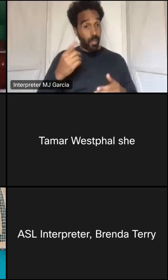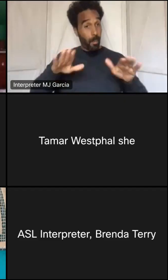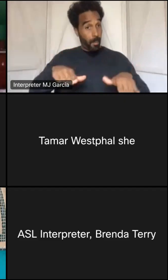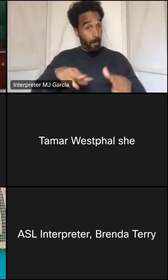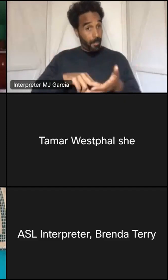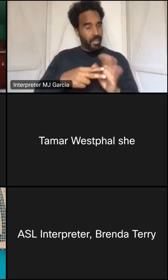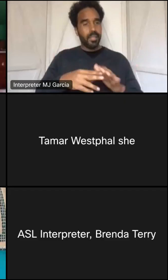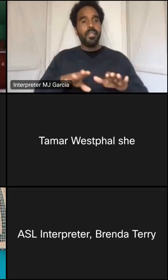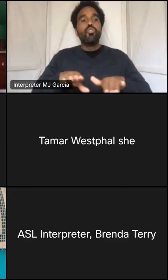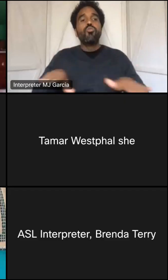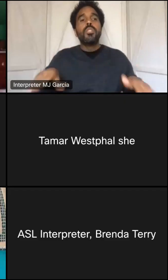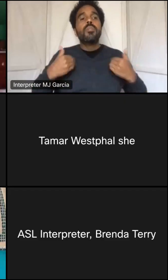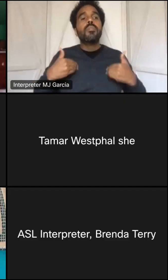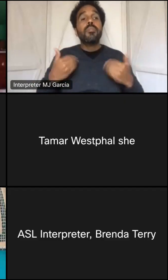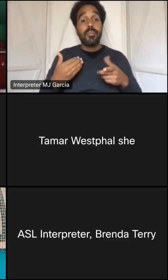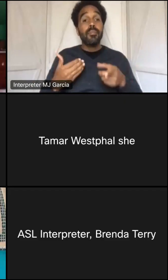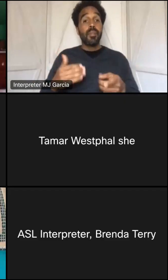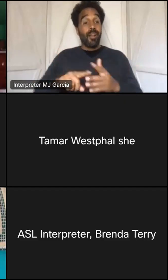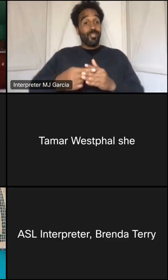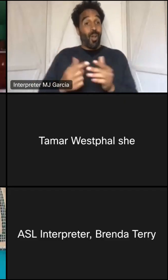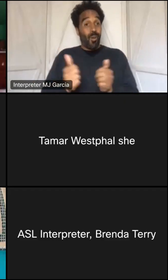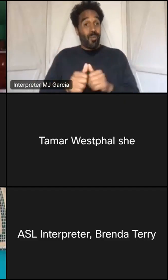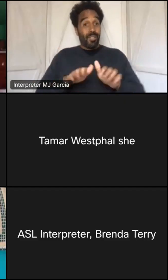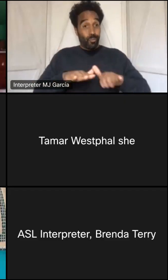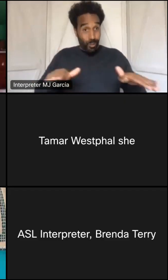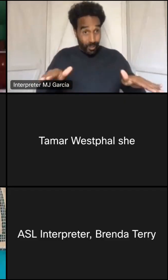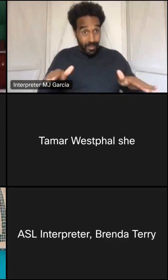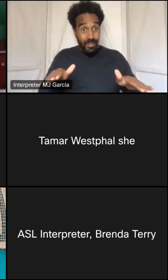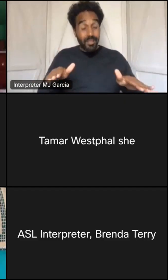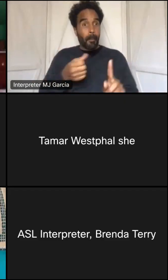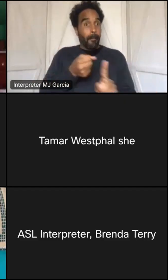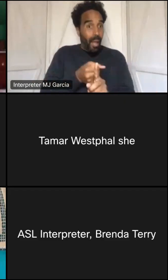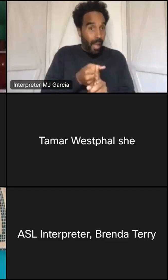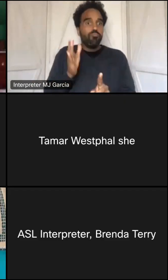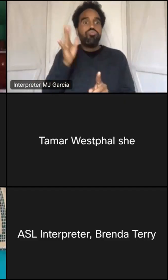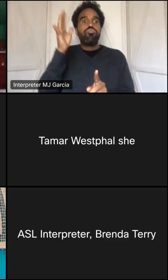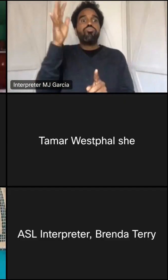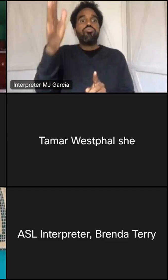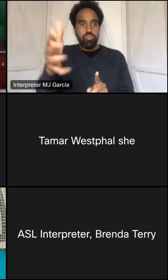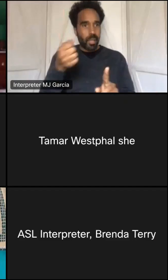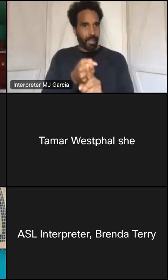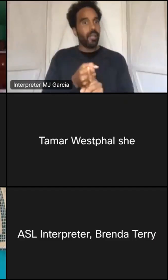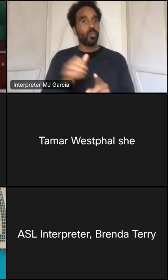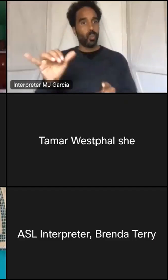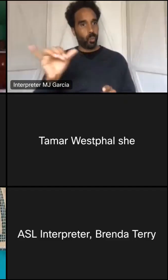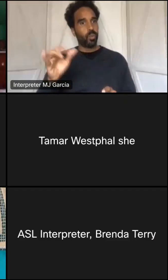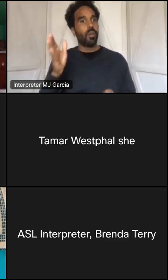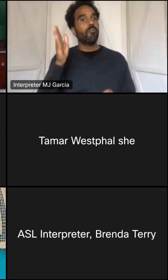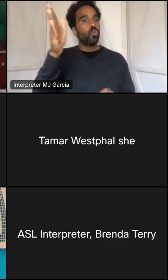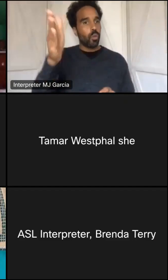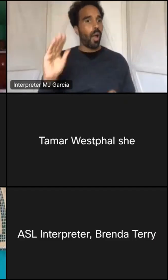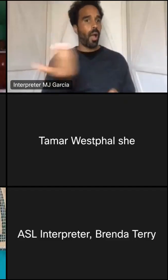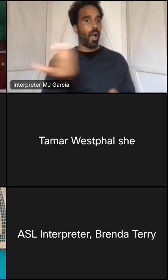because we can change the future of our community. I was actually thinking about that the other day.